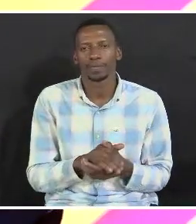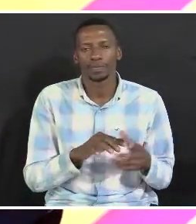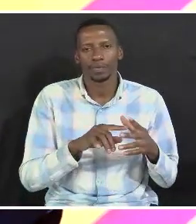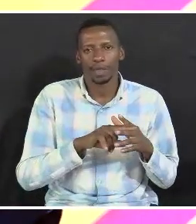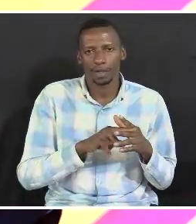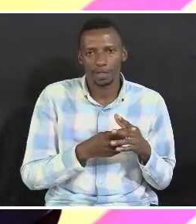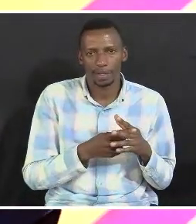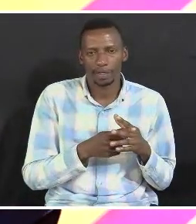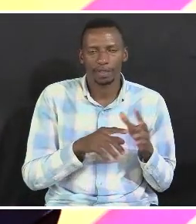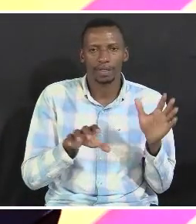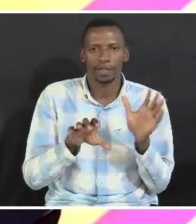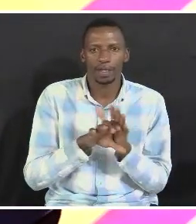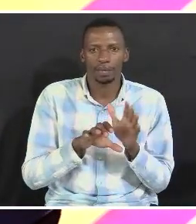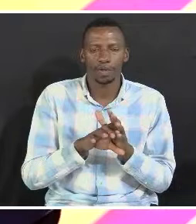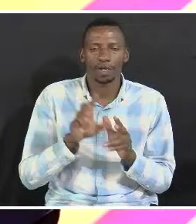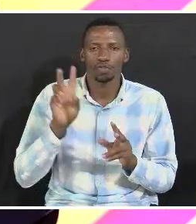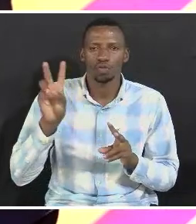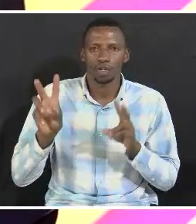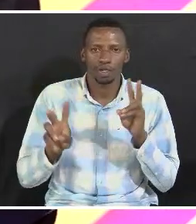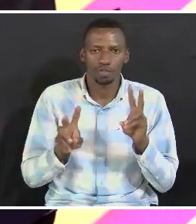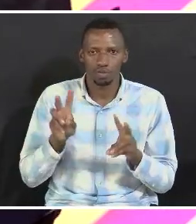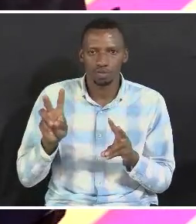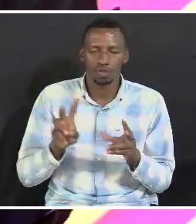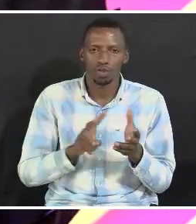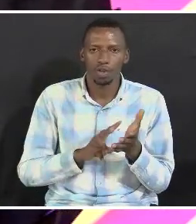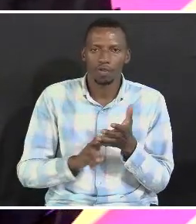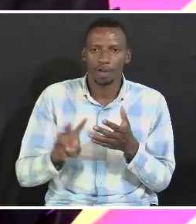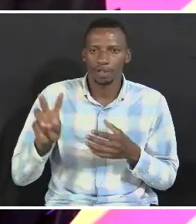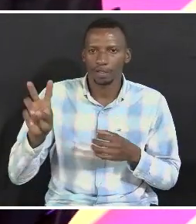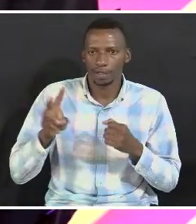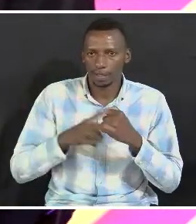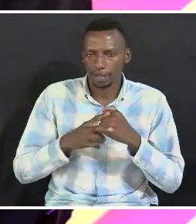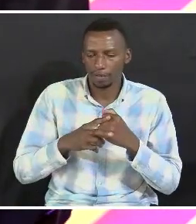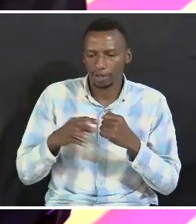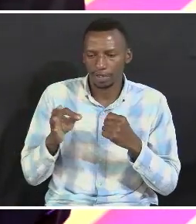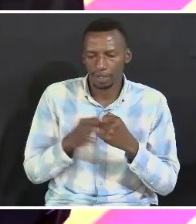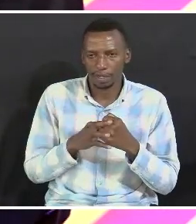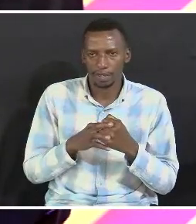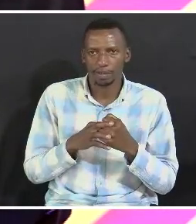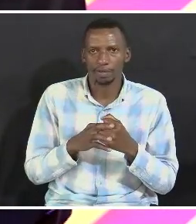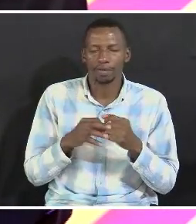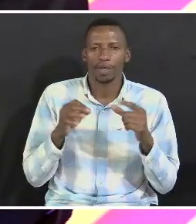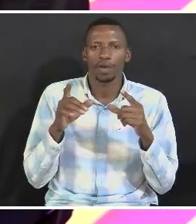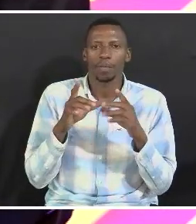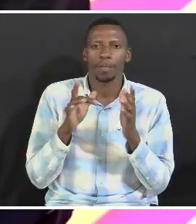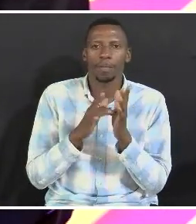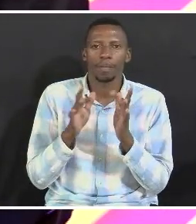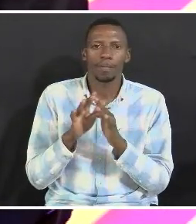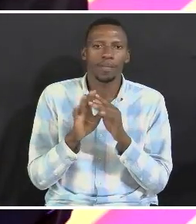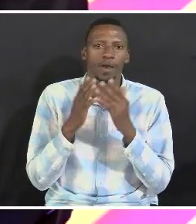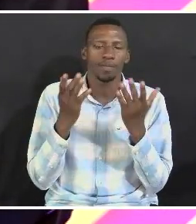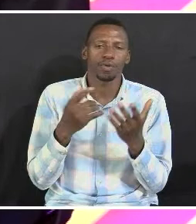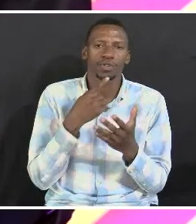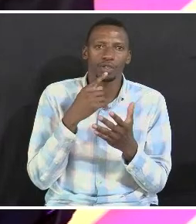Genesis chapter 22, verse 7 to 8, the word of God says,